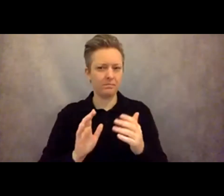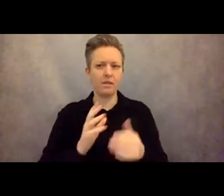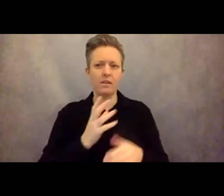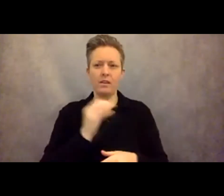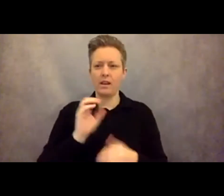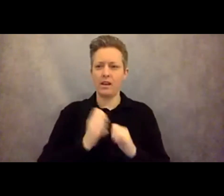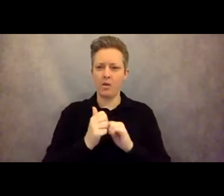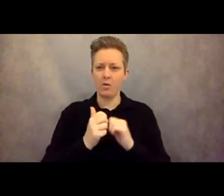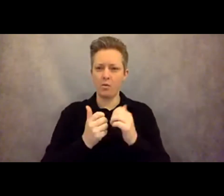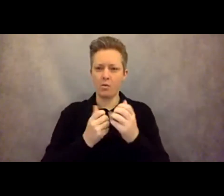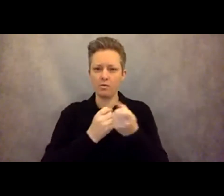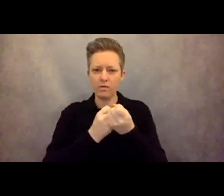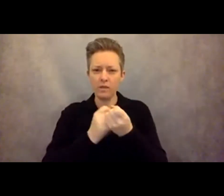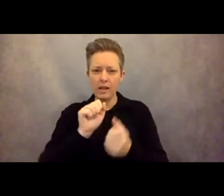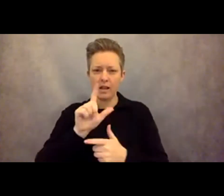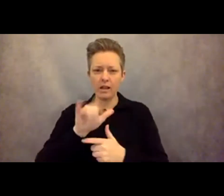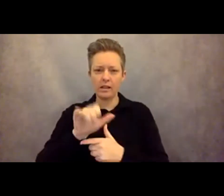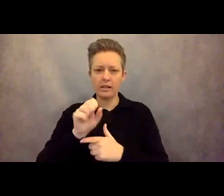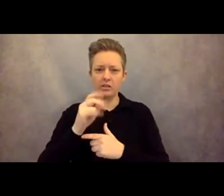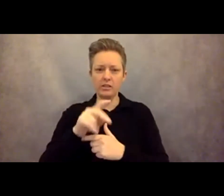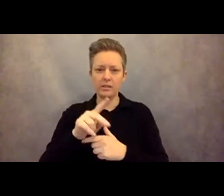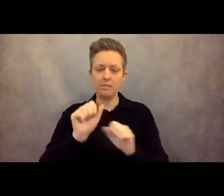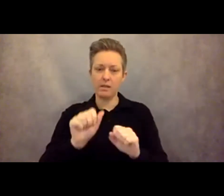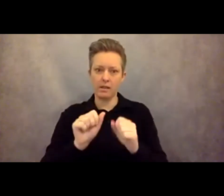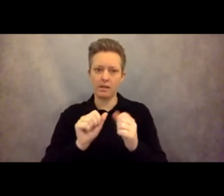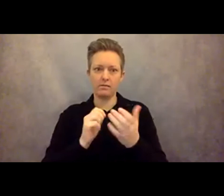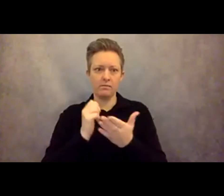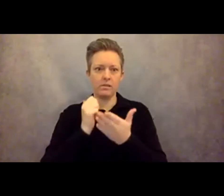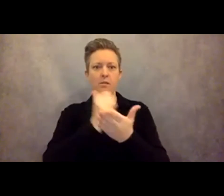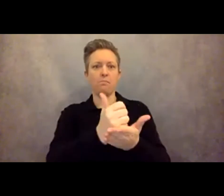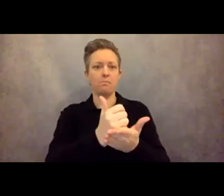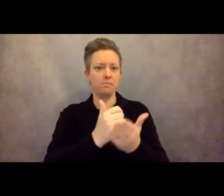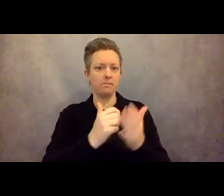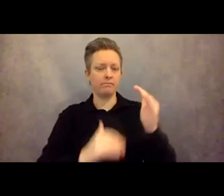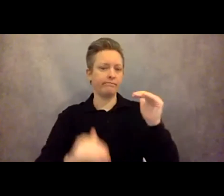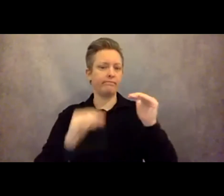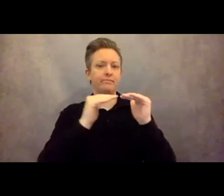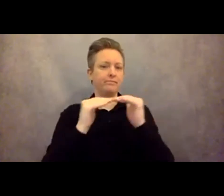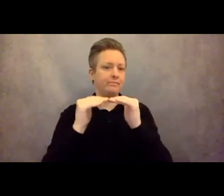a great way to bridge the gap. Absolutely.